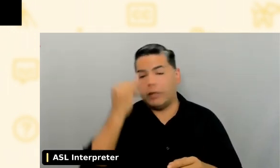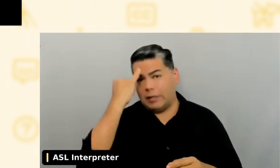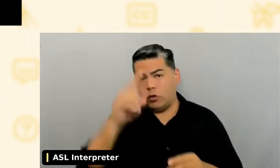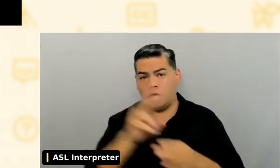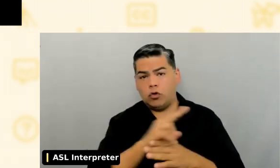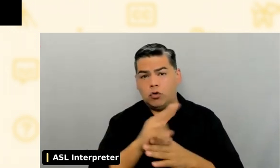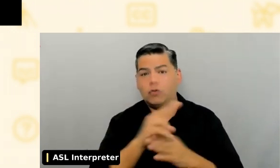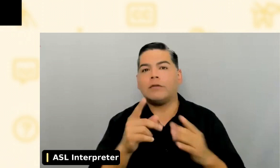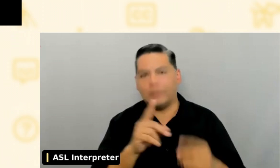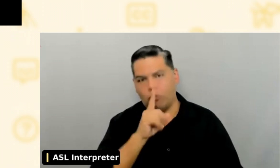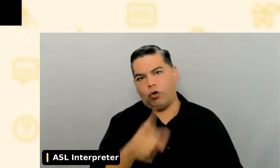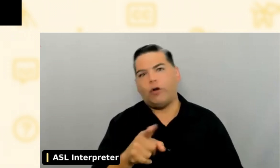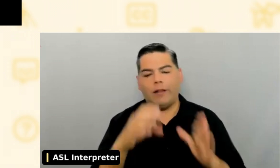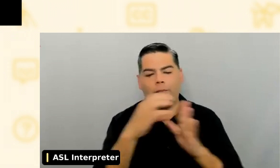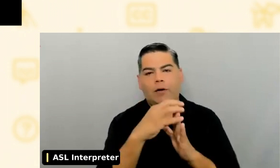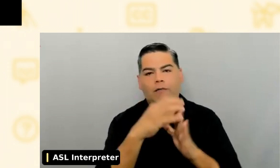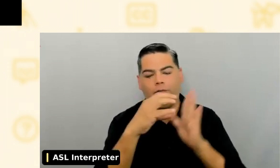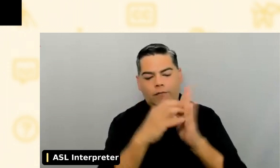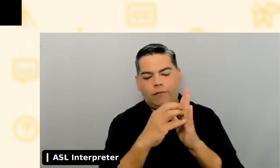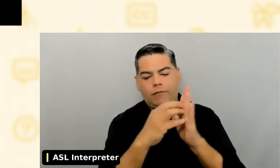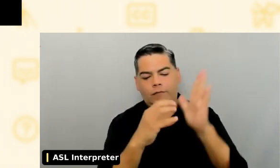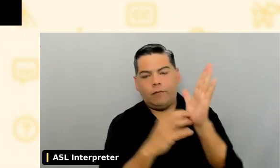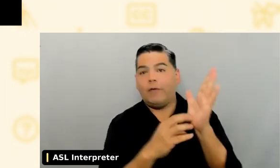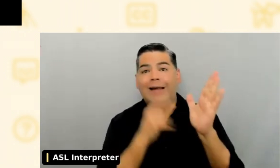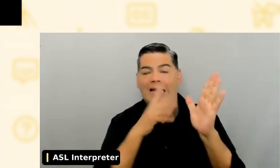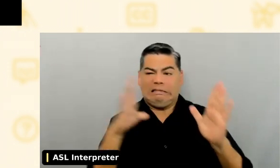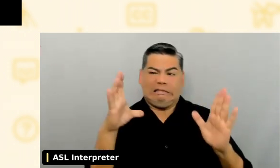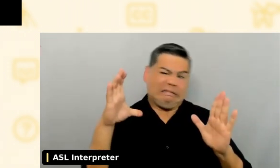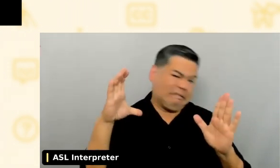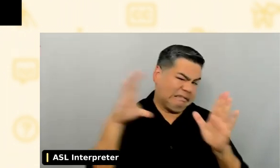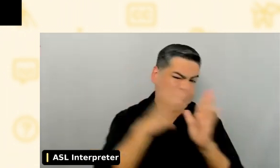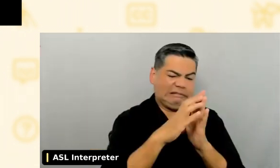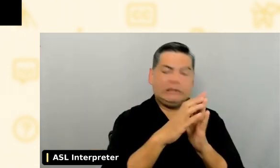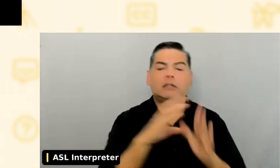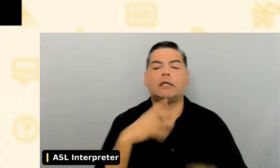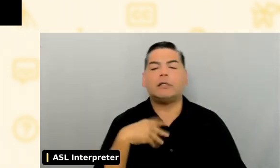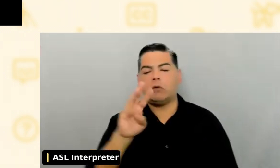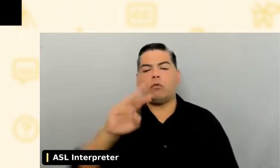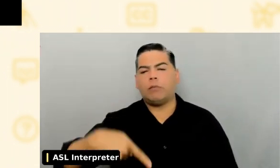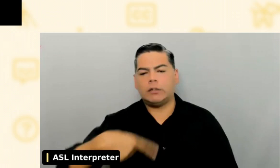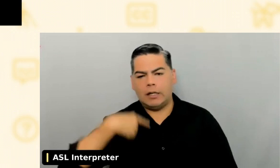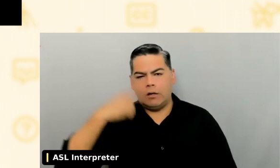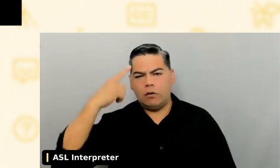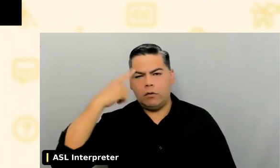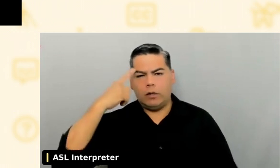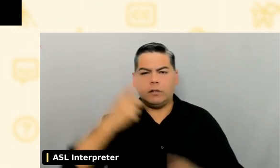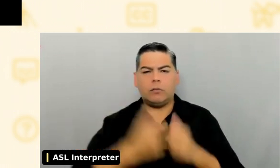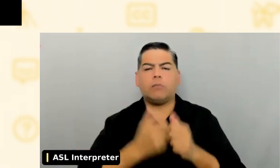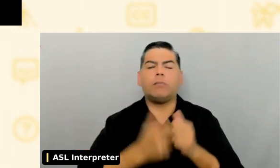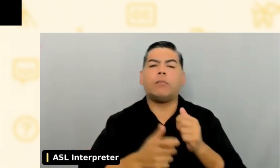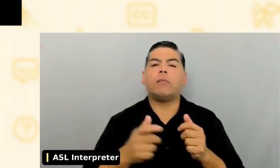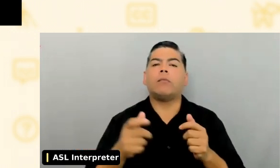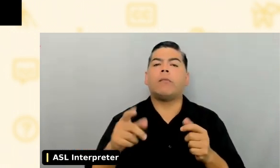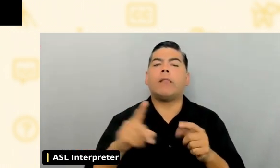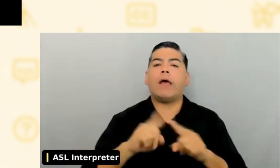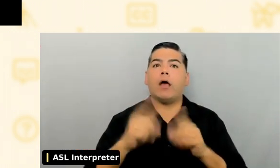instead. I think in WordPress isn't a problem. Like when you press enter in WordPress, a new line